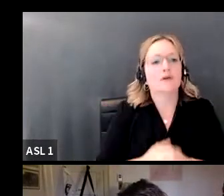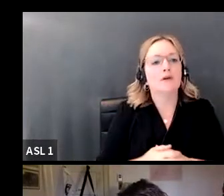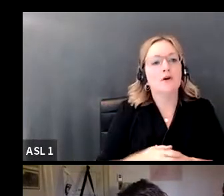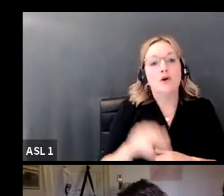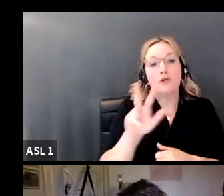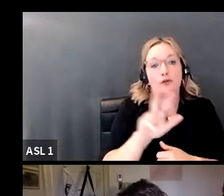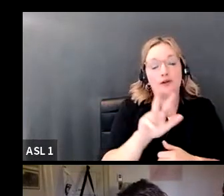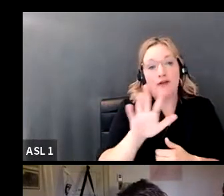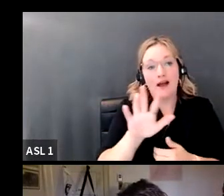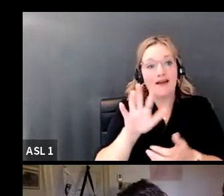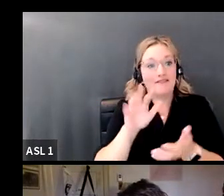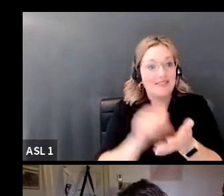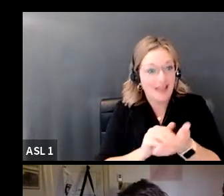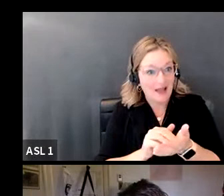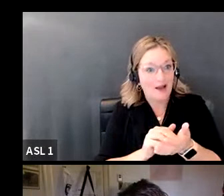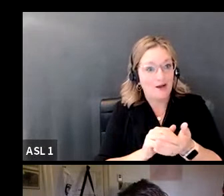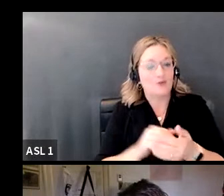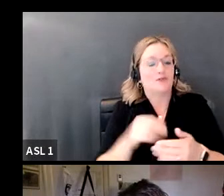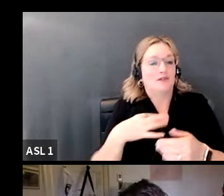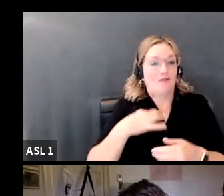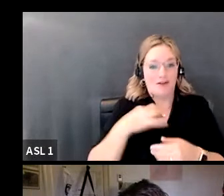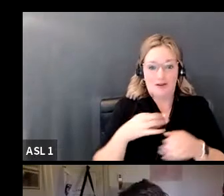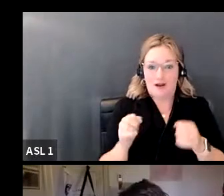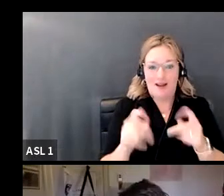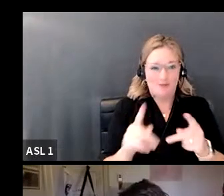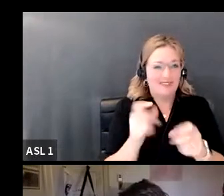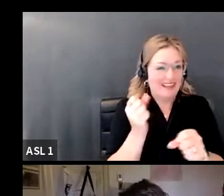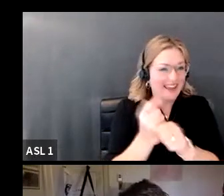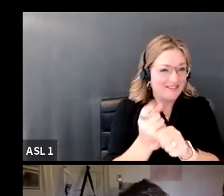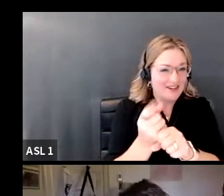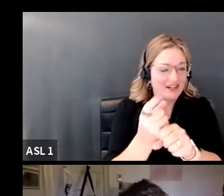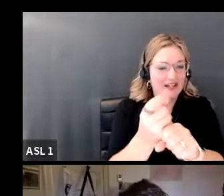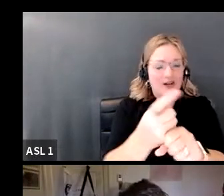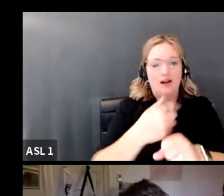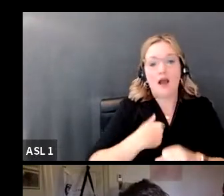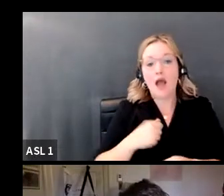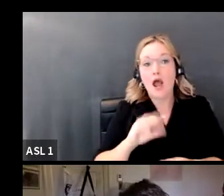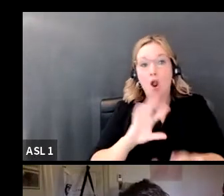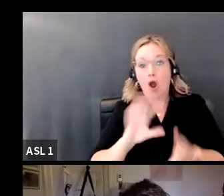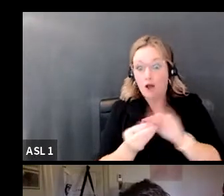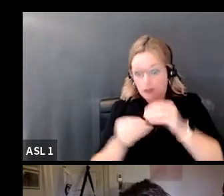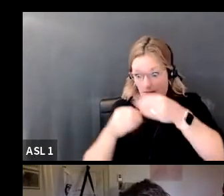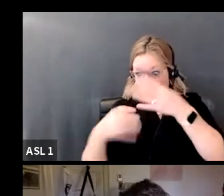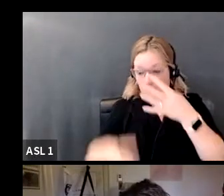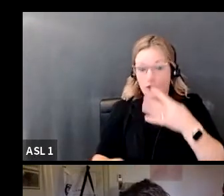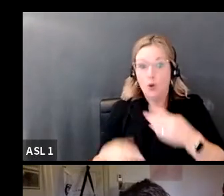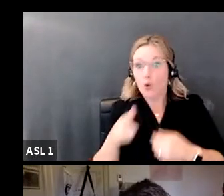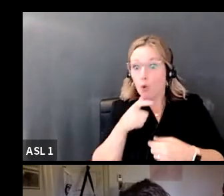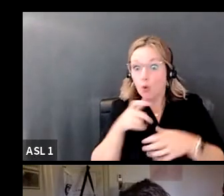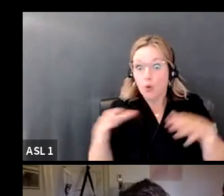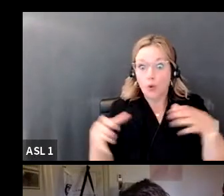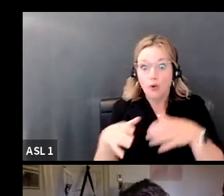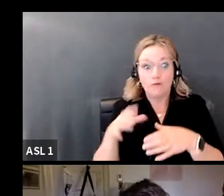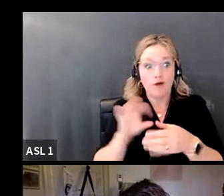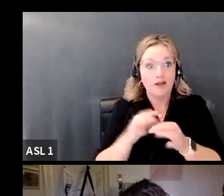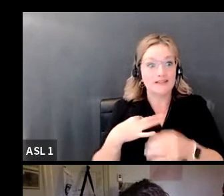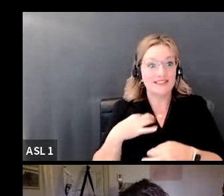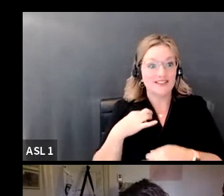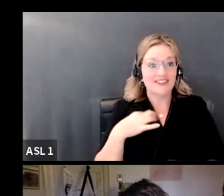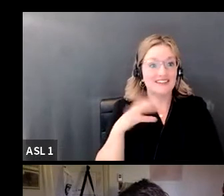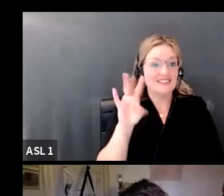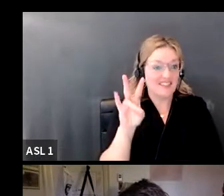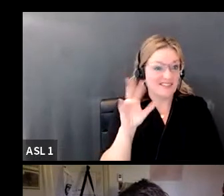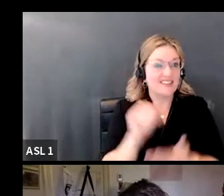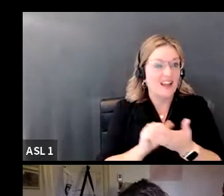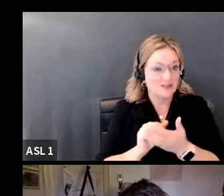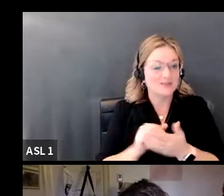volunteer opportunities annually and have over 7000 individuals in our volunteer volunteer pool over the